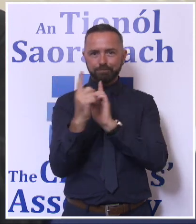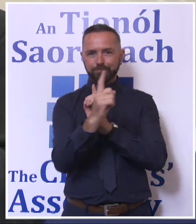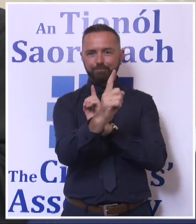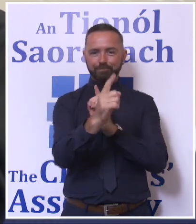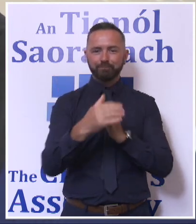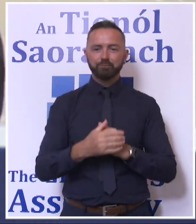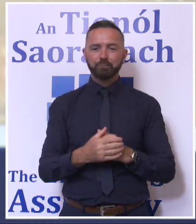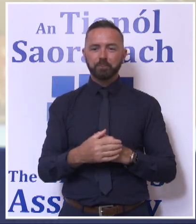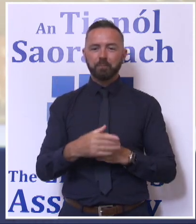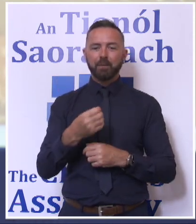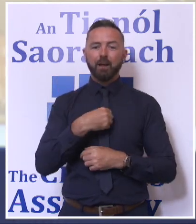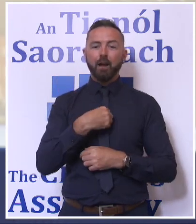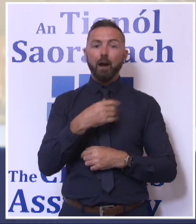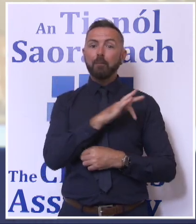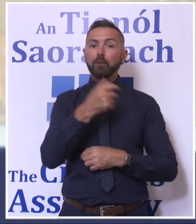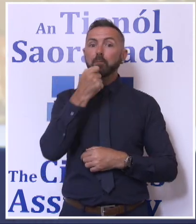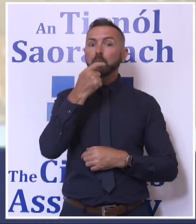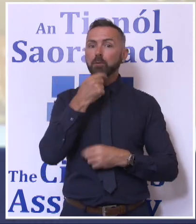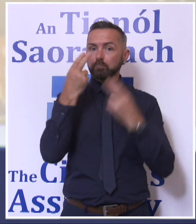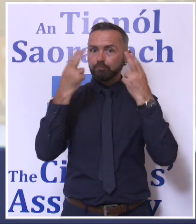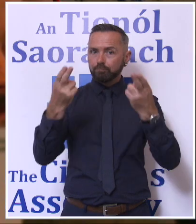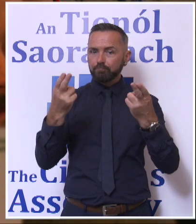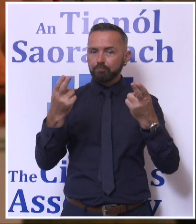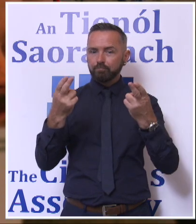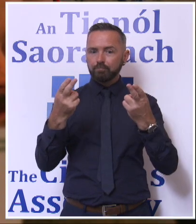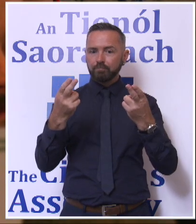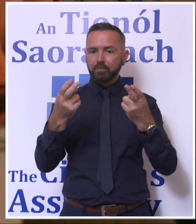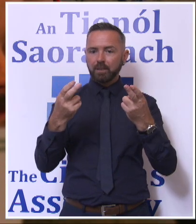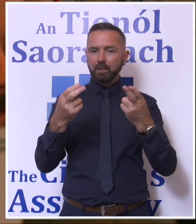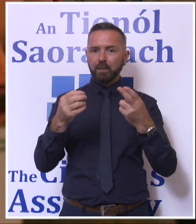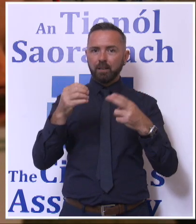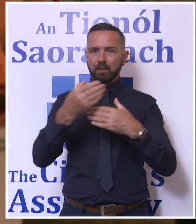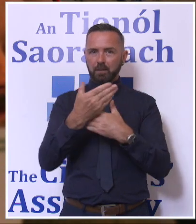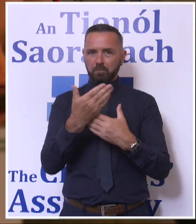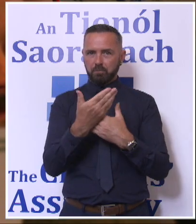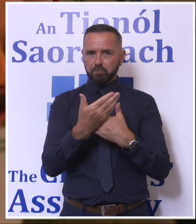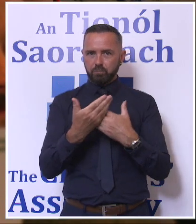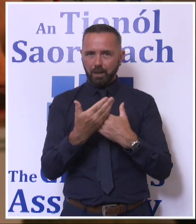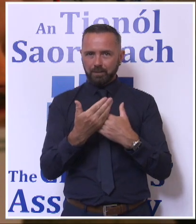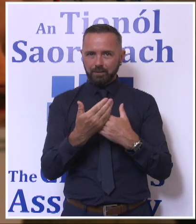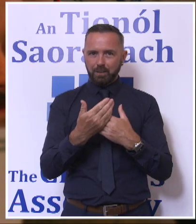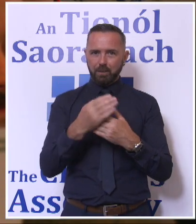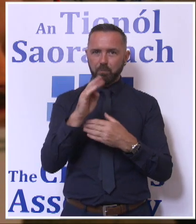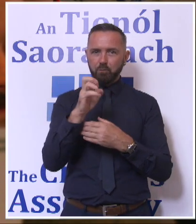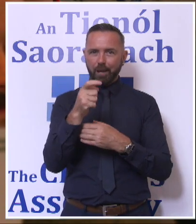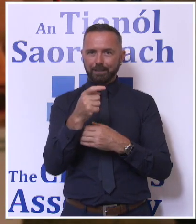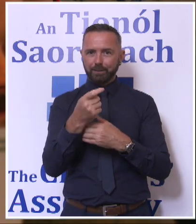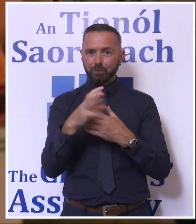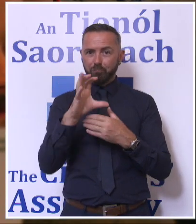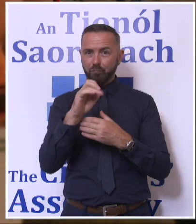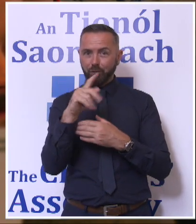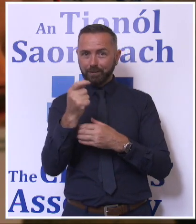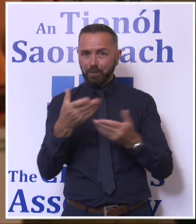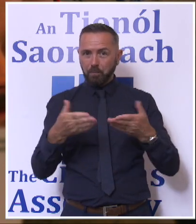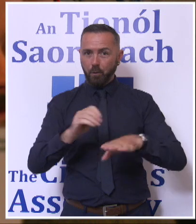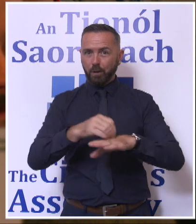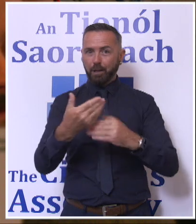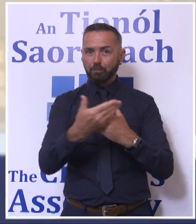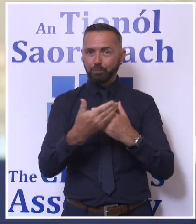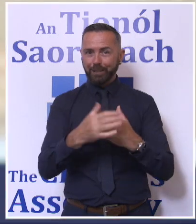all documentation, including submissions, will be freely available on the website. Fairness is the second